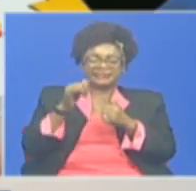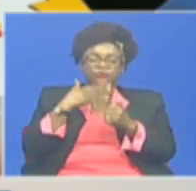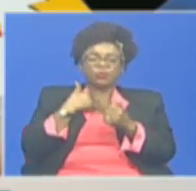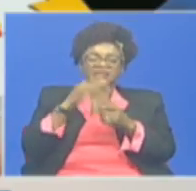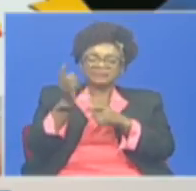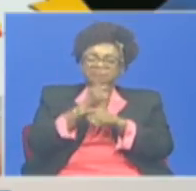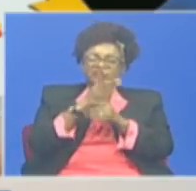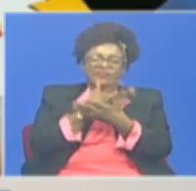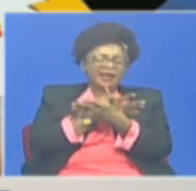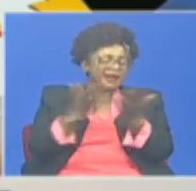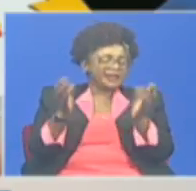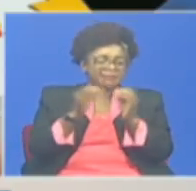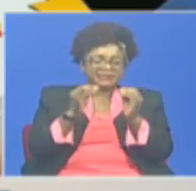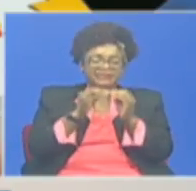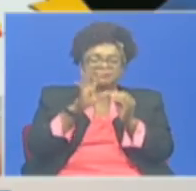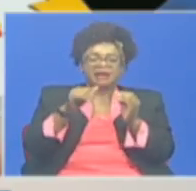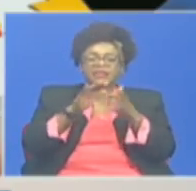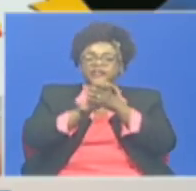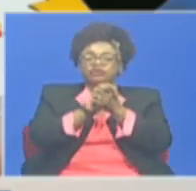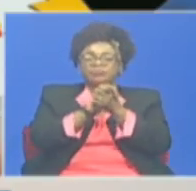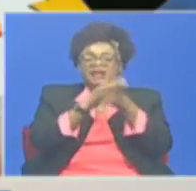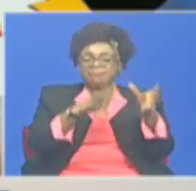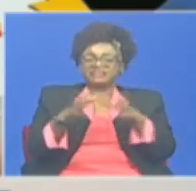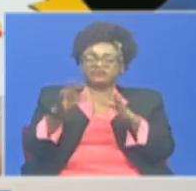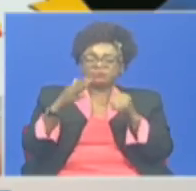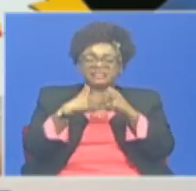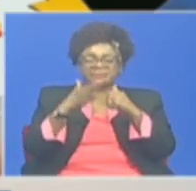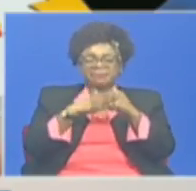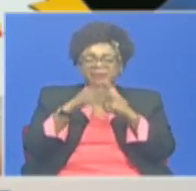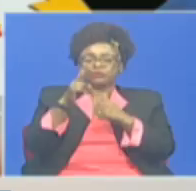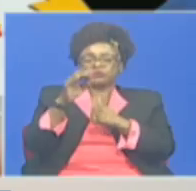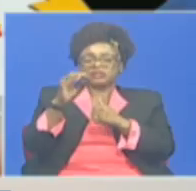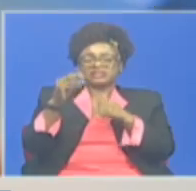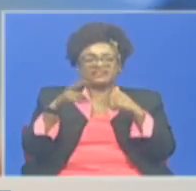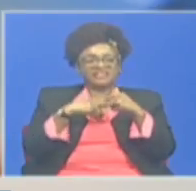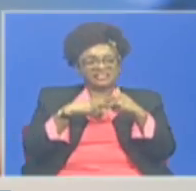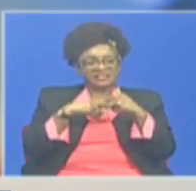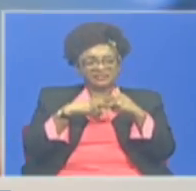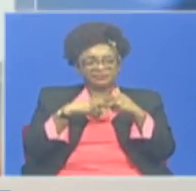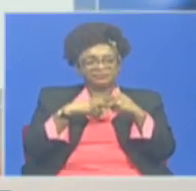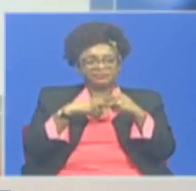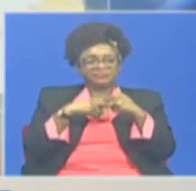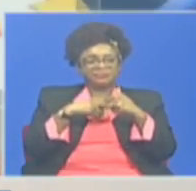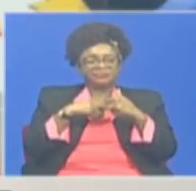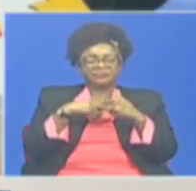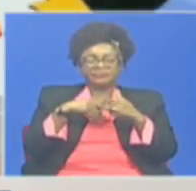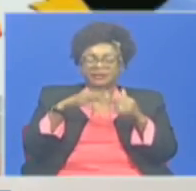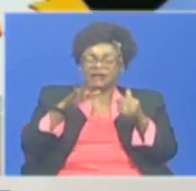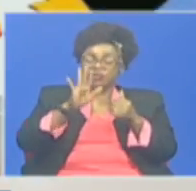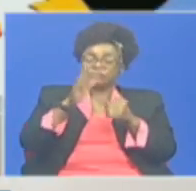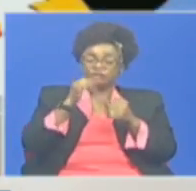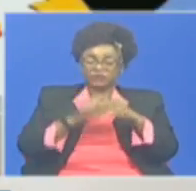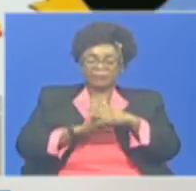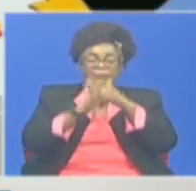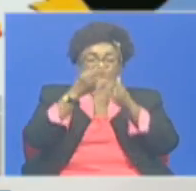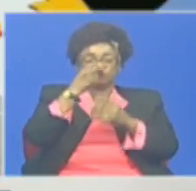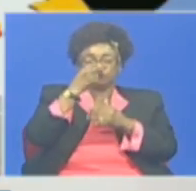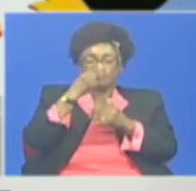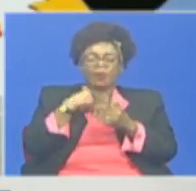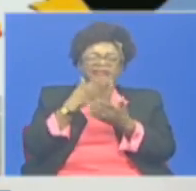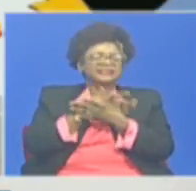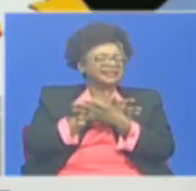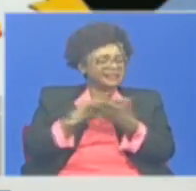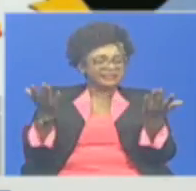any meeting held by the Jubilee Party from September 2017. The Ruto allies also sought any correspondences